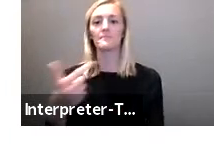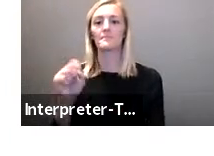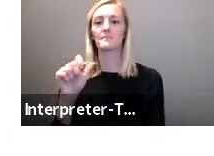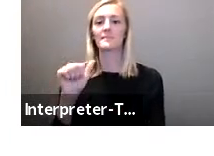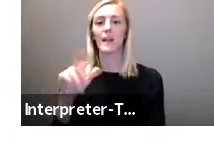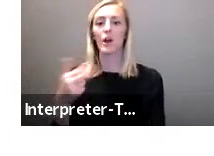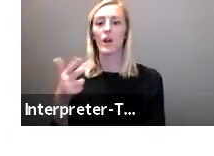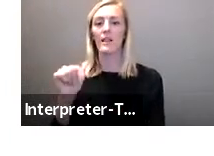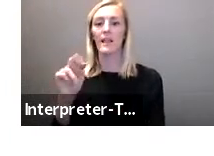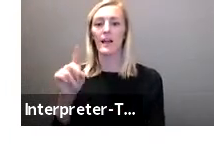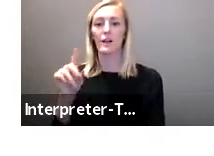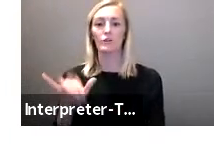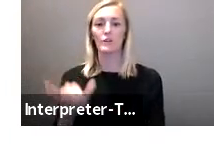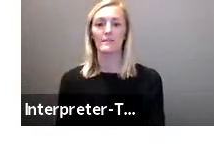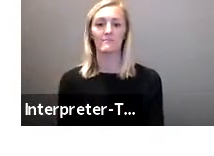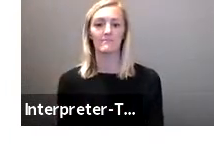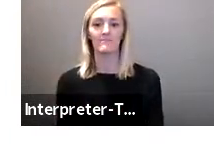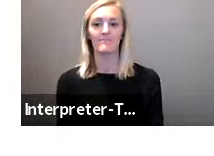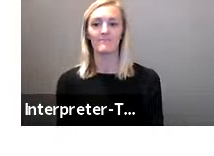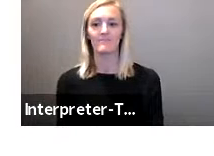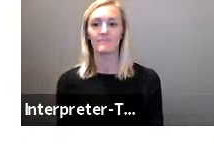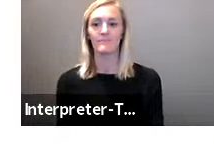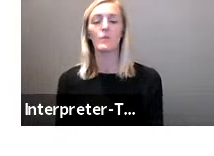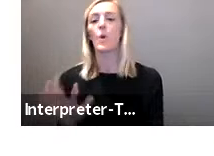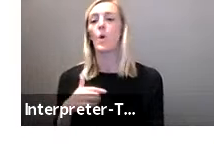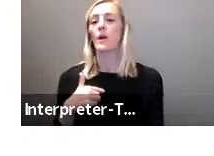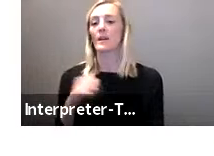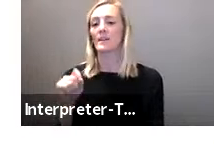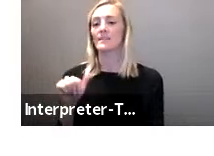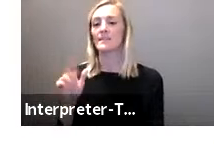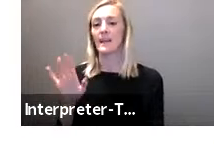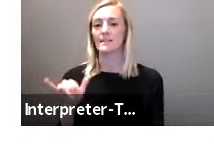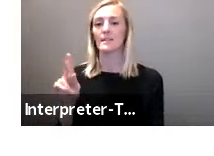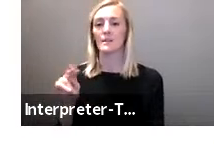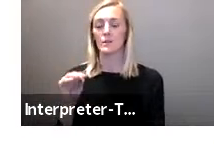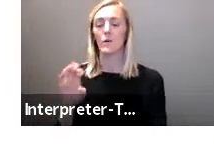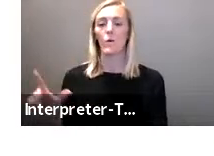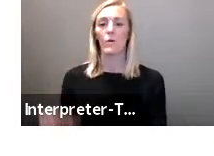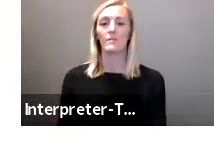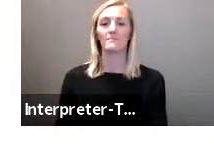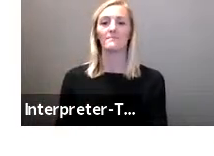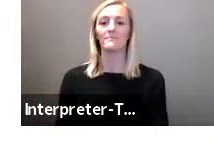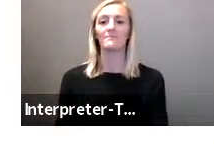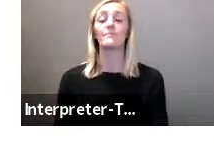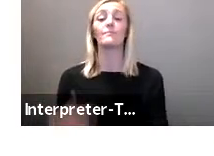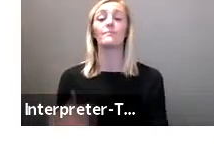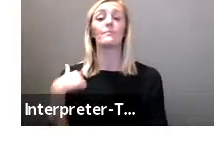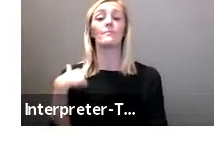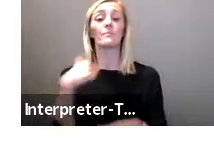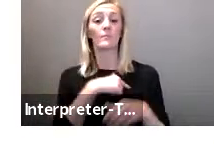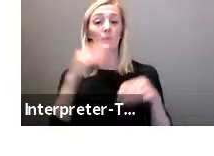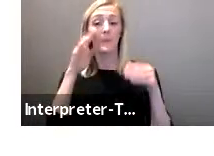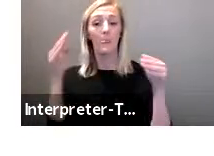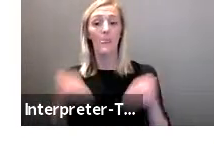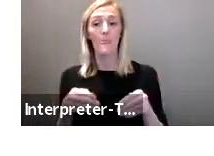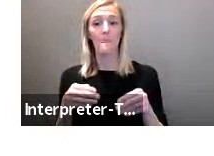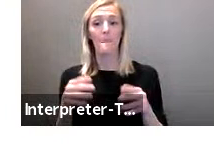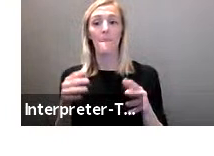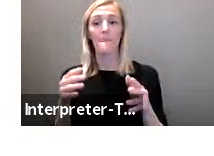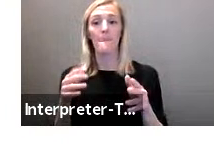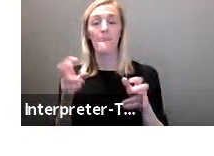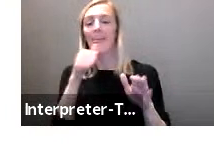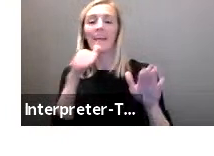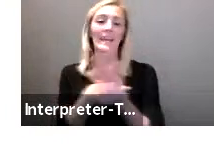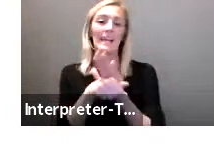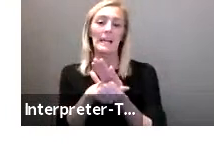group. Yep, it's me. I'm going to share Oh, out. sorry. So the thing that we focused on was what we'll call like a hidden population,